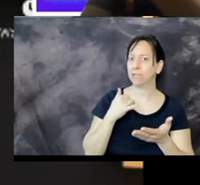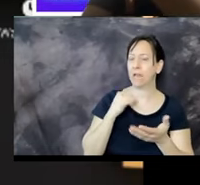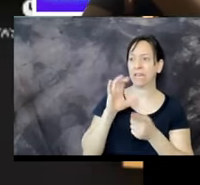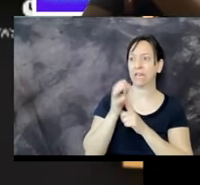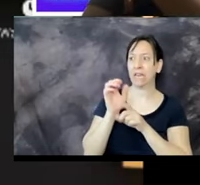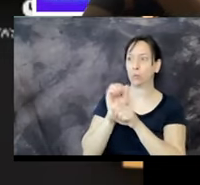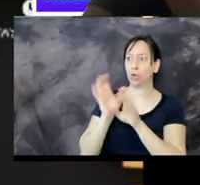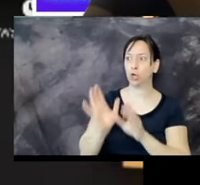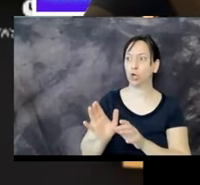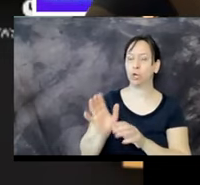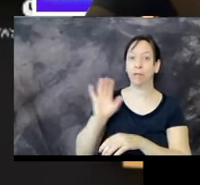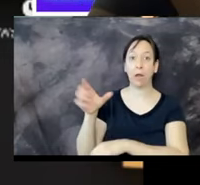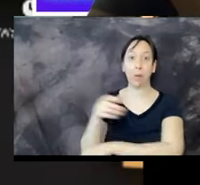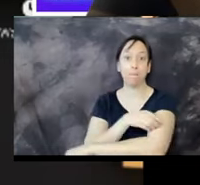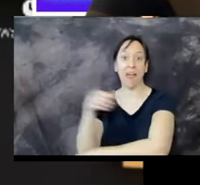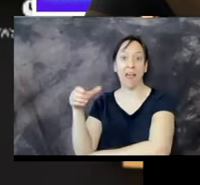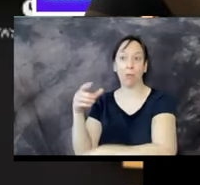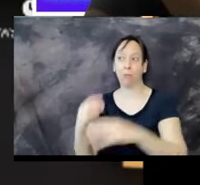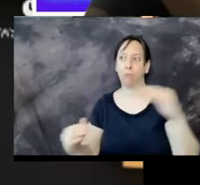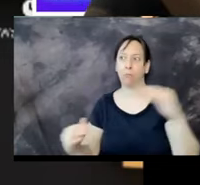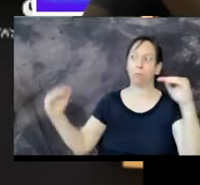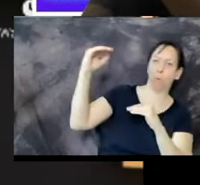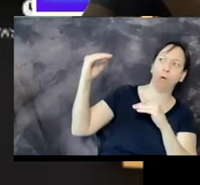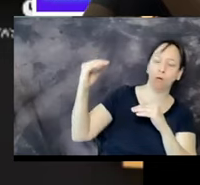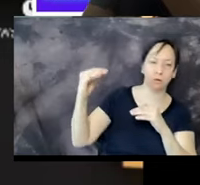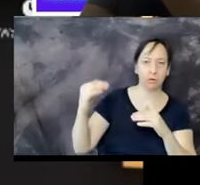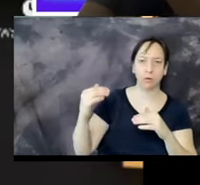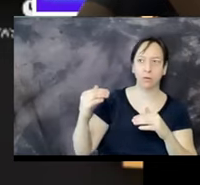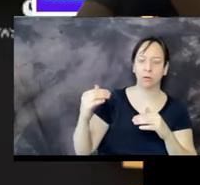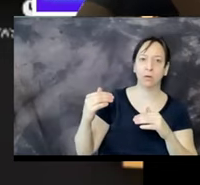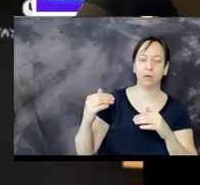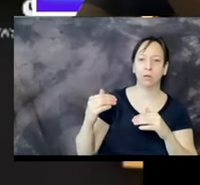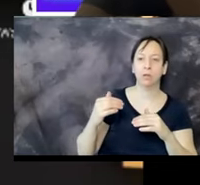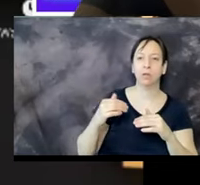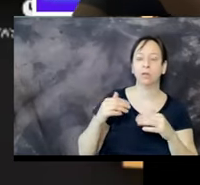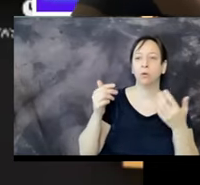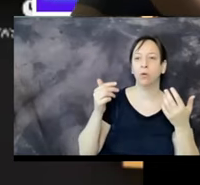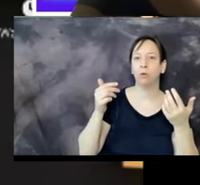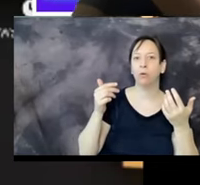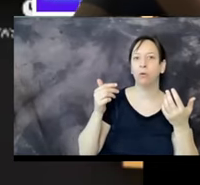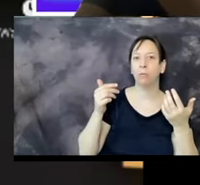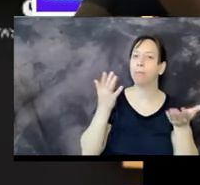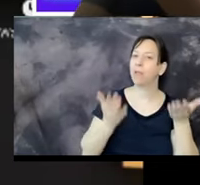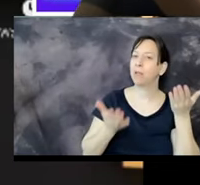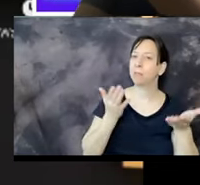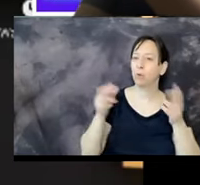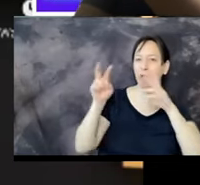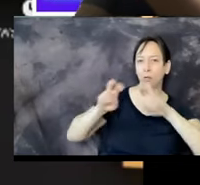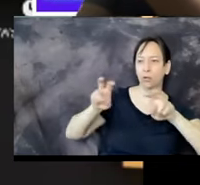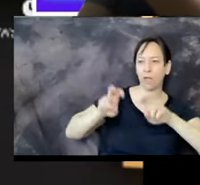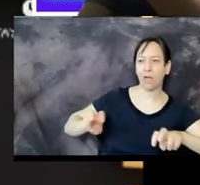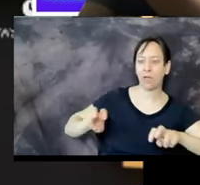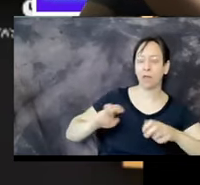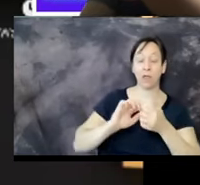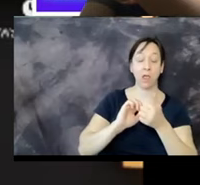you do in a situation. And so the question that we might look at there is, how do we